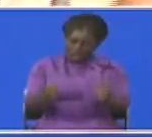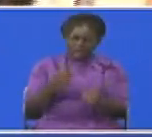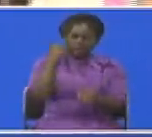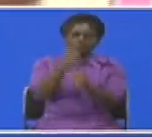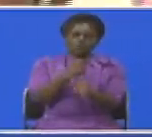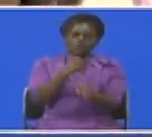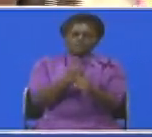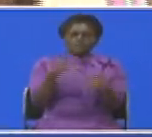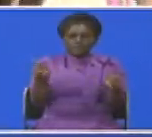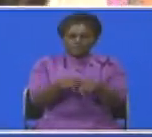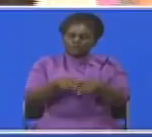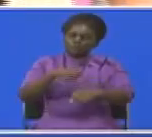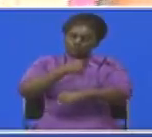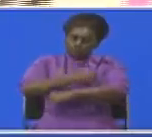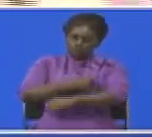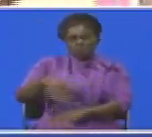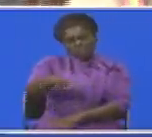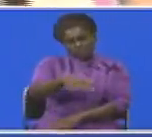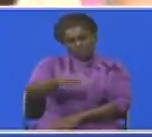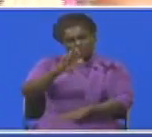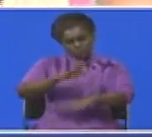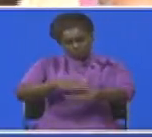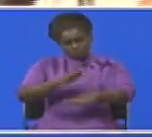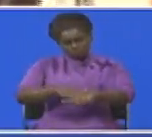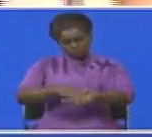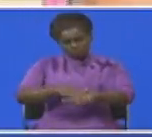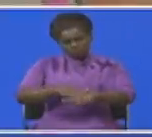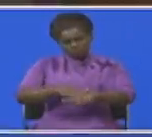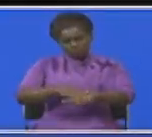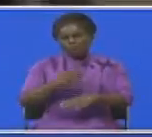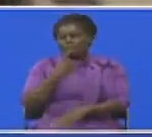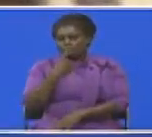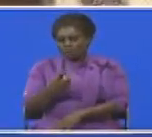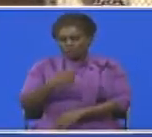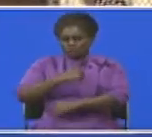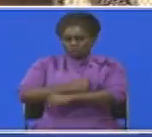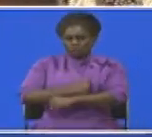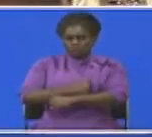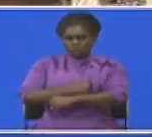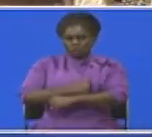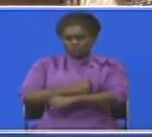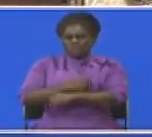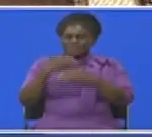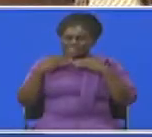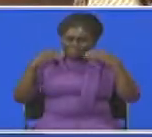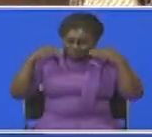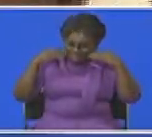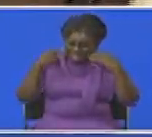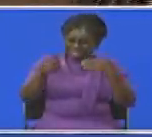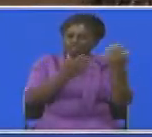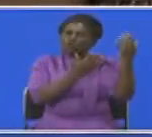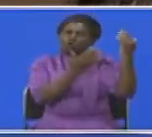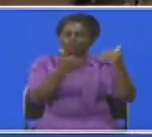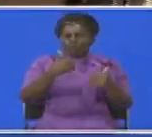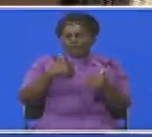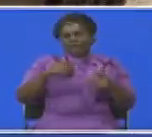and also the school environment of Moi High School Kabarak is like the best. Her bright eyes are perhaps a window into dreams